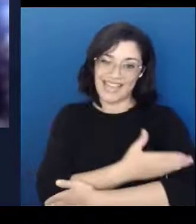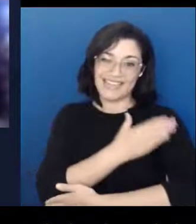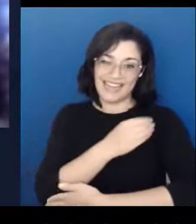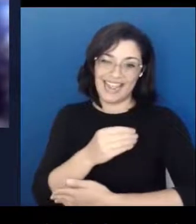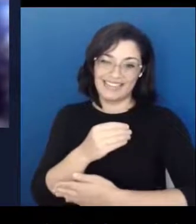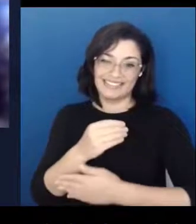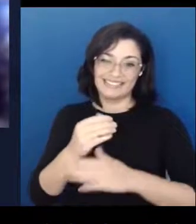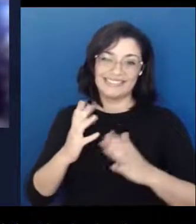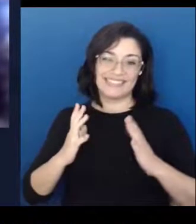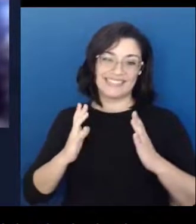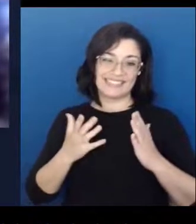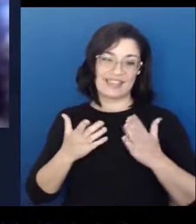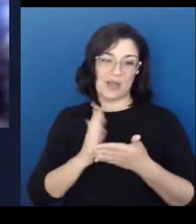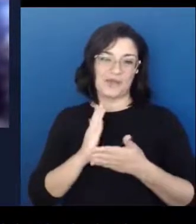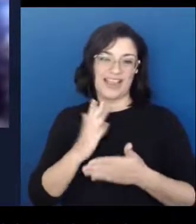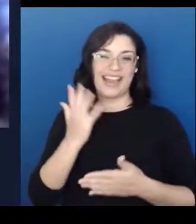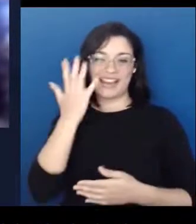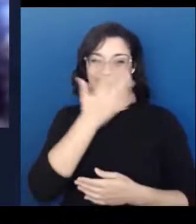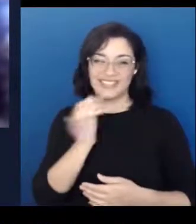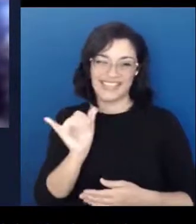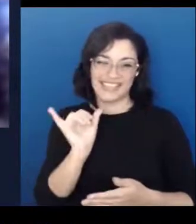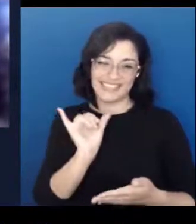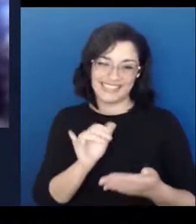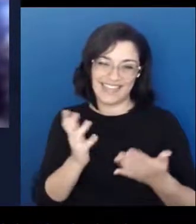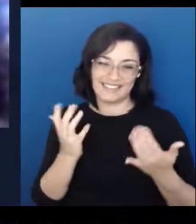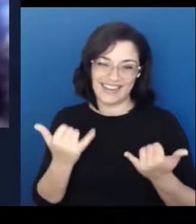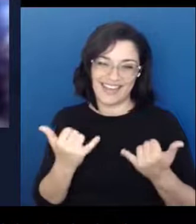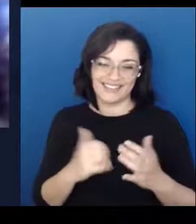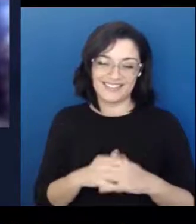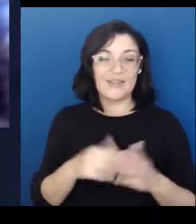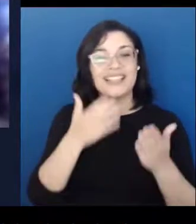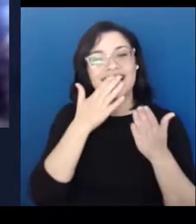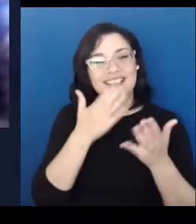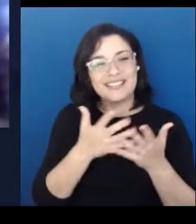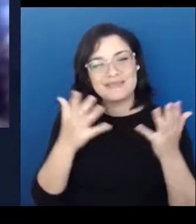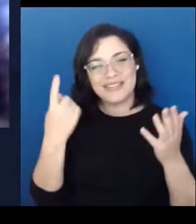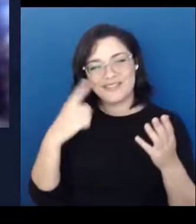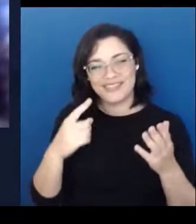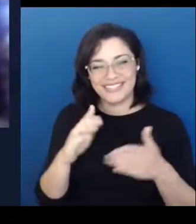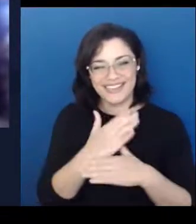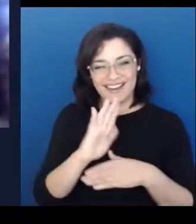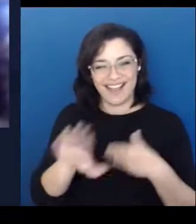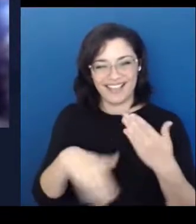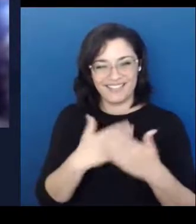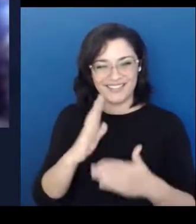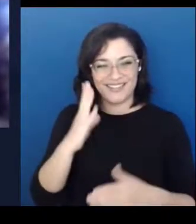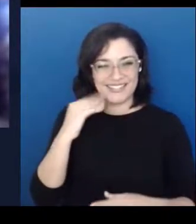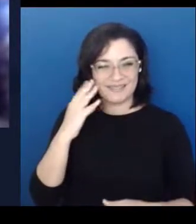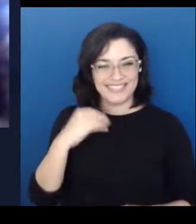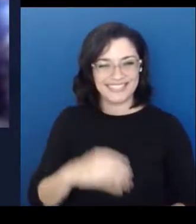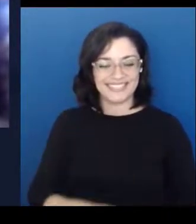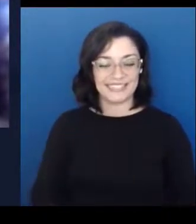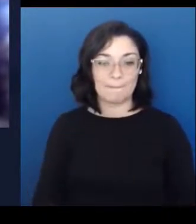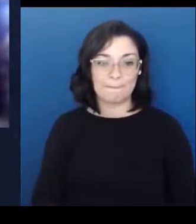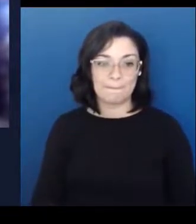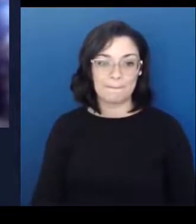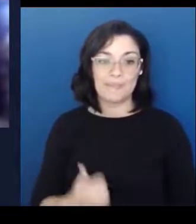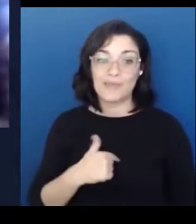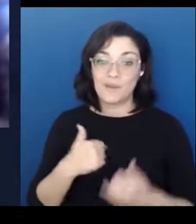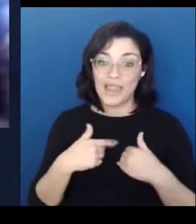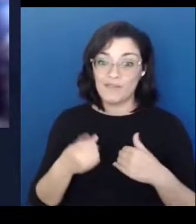So thank you so much for sharing all of your experiences. We have one last piece of business before we wrap up our